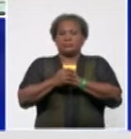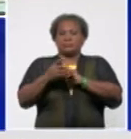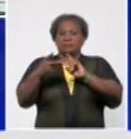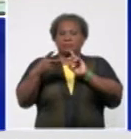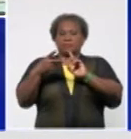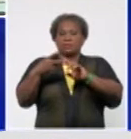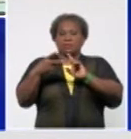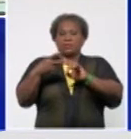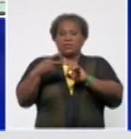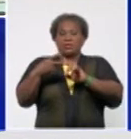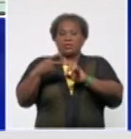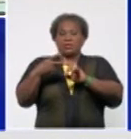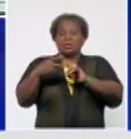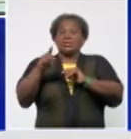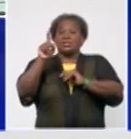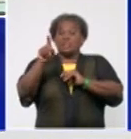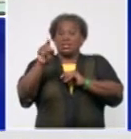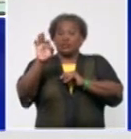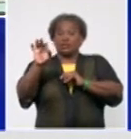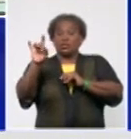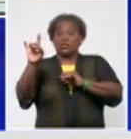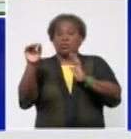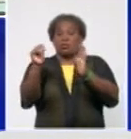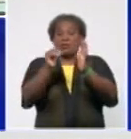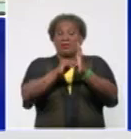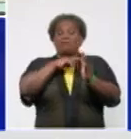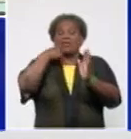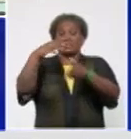4,470,000, Brazil with more than